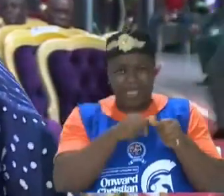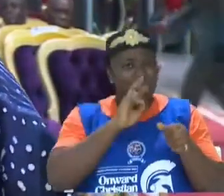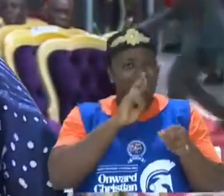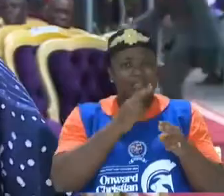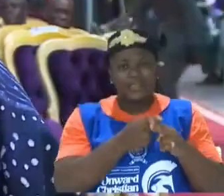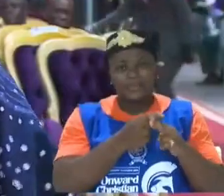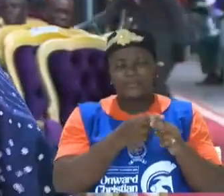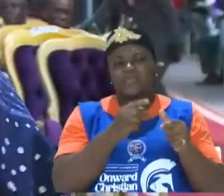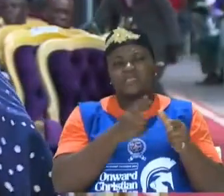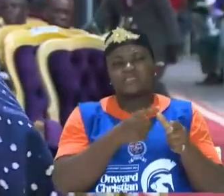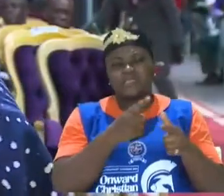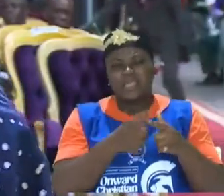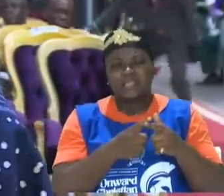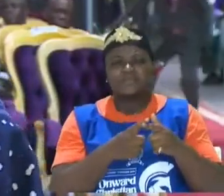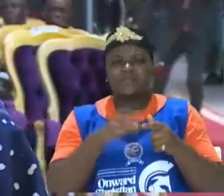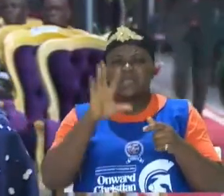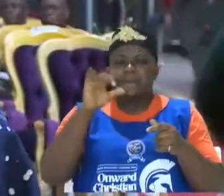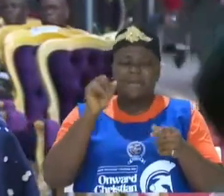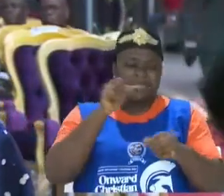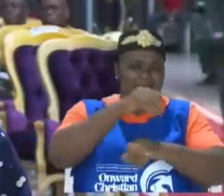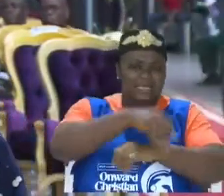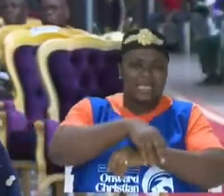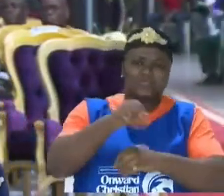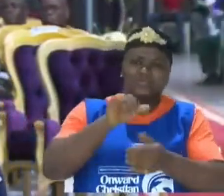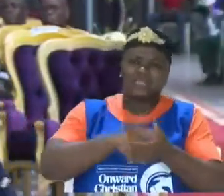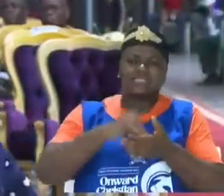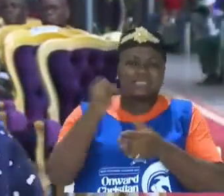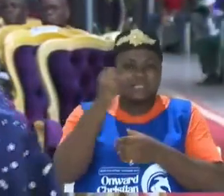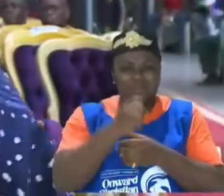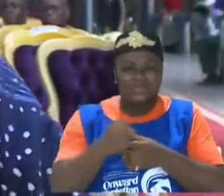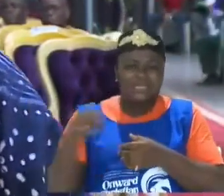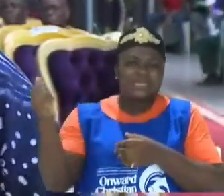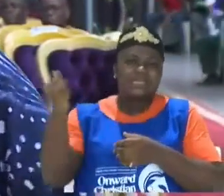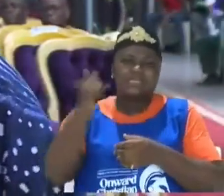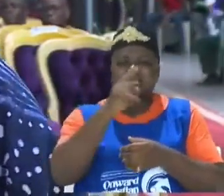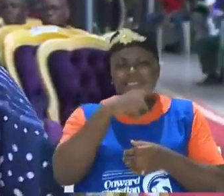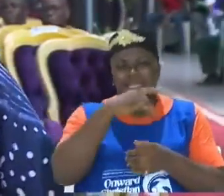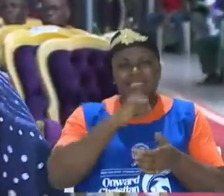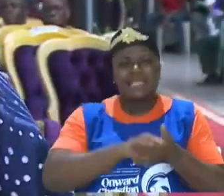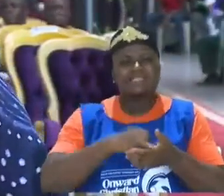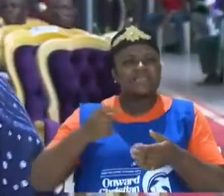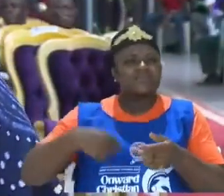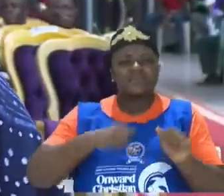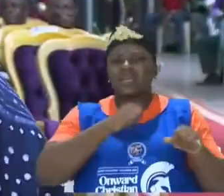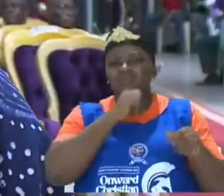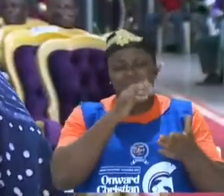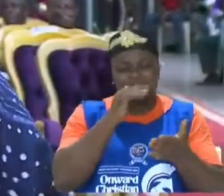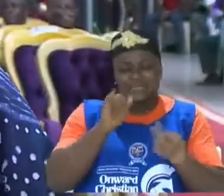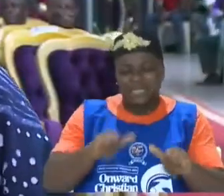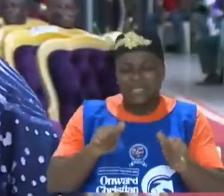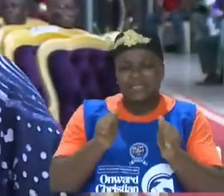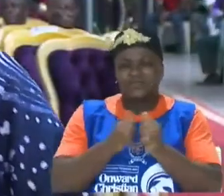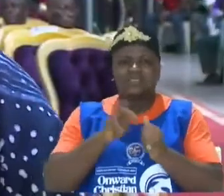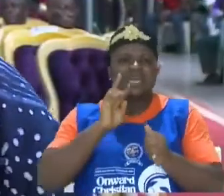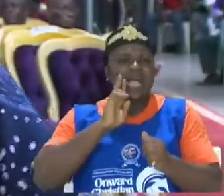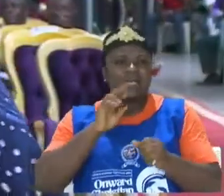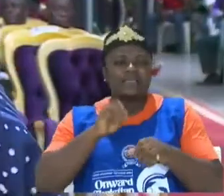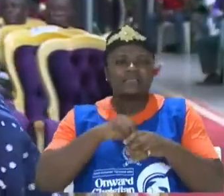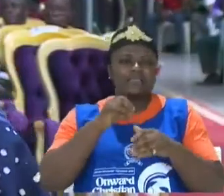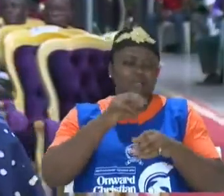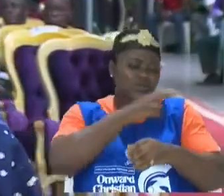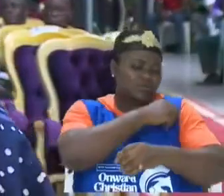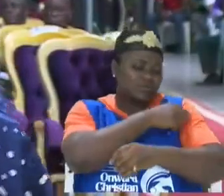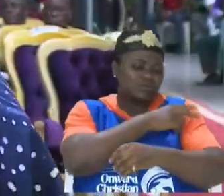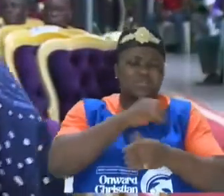by the night of that Saturday, they said we could not stay with her in the hospital. We should go home. As I